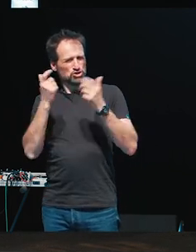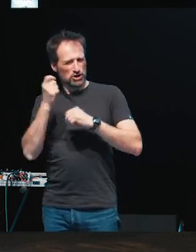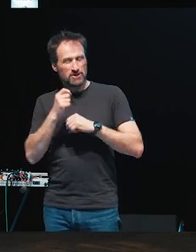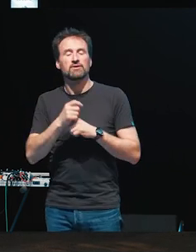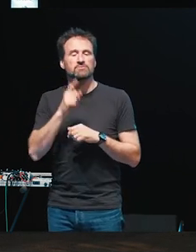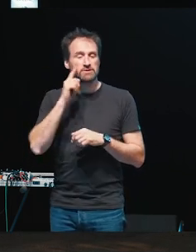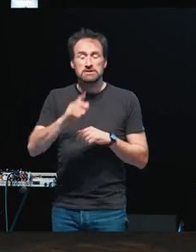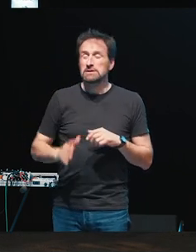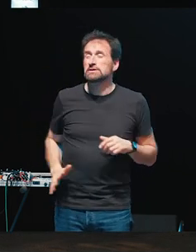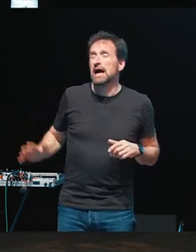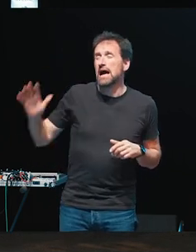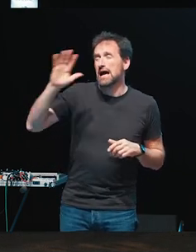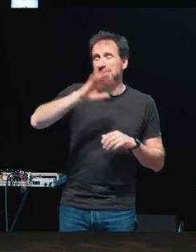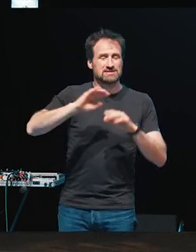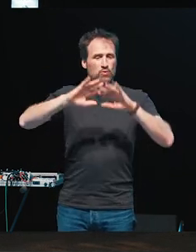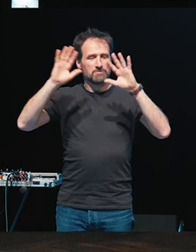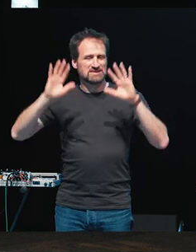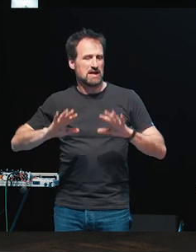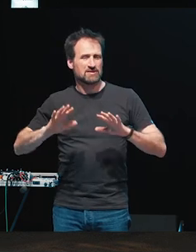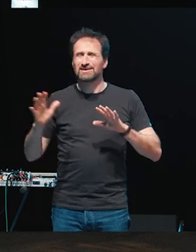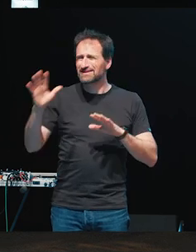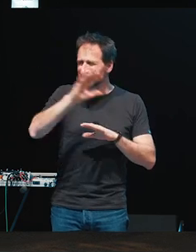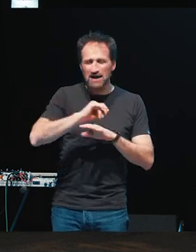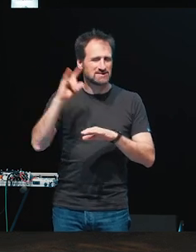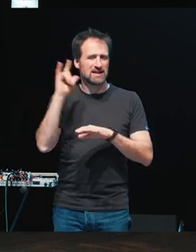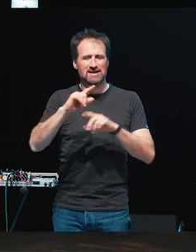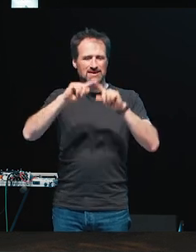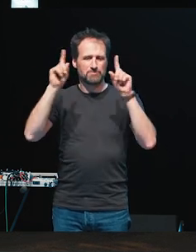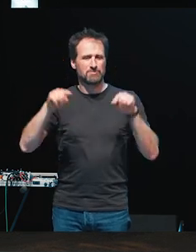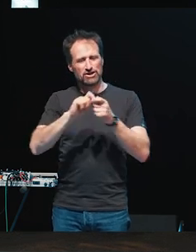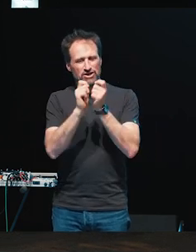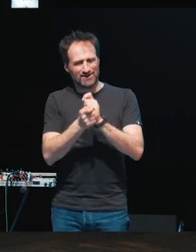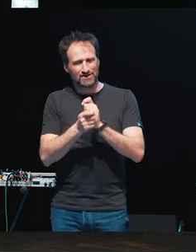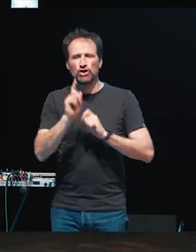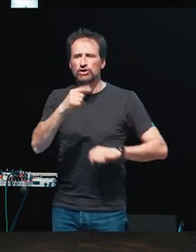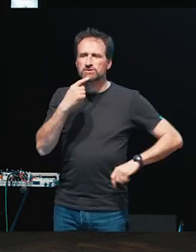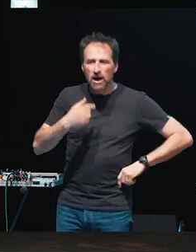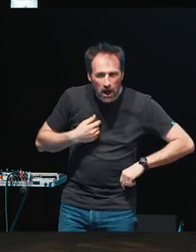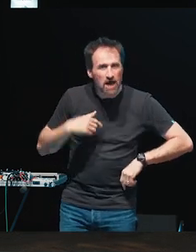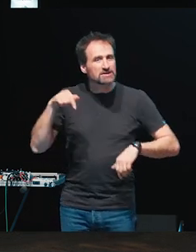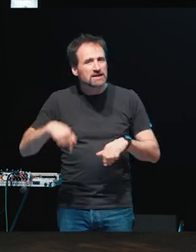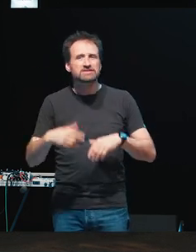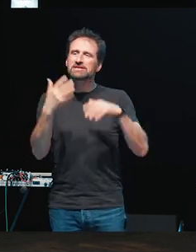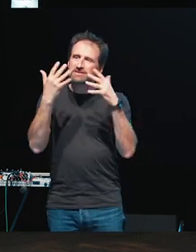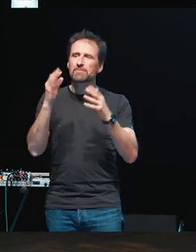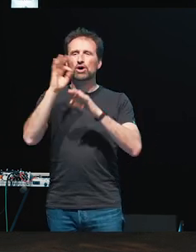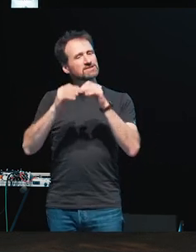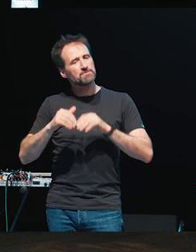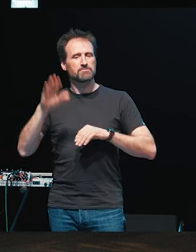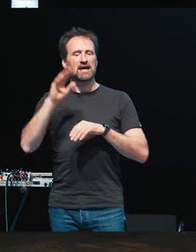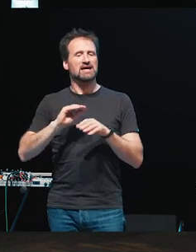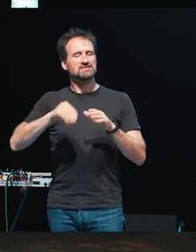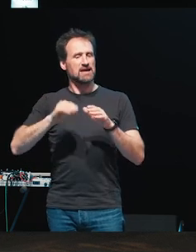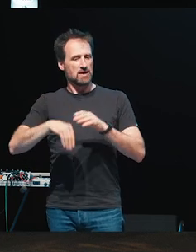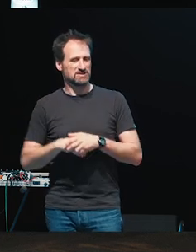website. You change the entire landing page, and you end up saying that, oh, we had 10% more signups, 10% more conversion. Now, what